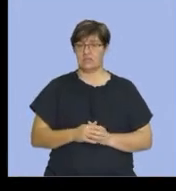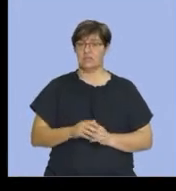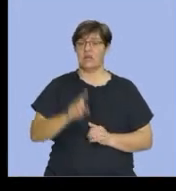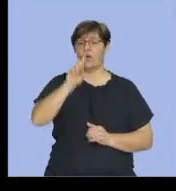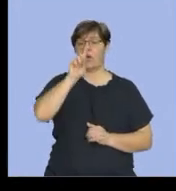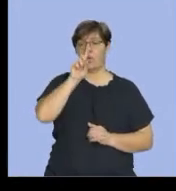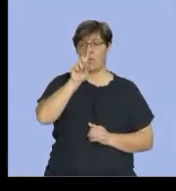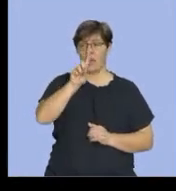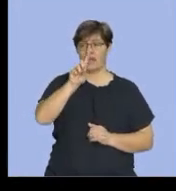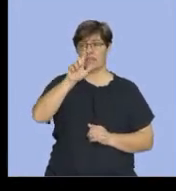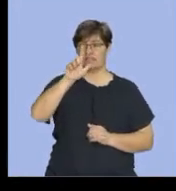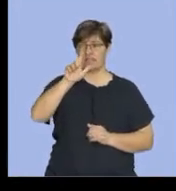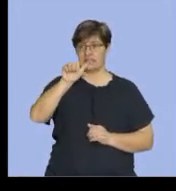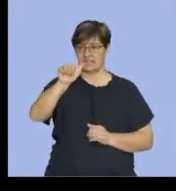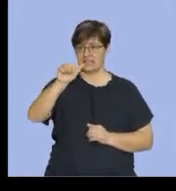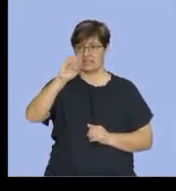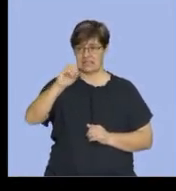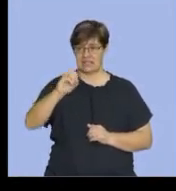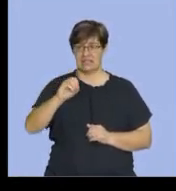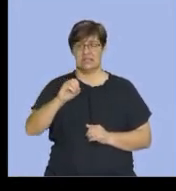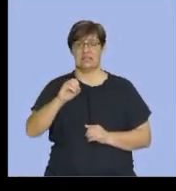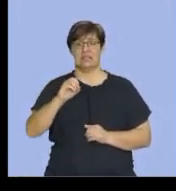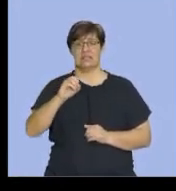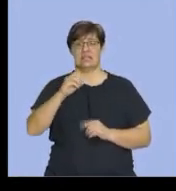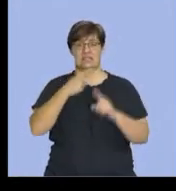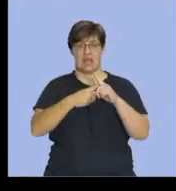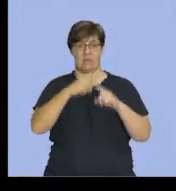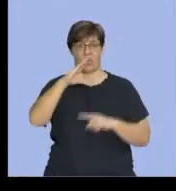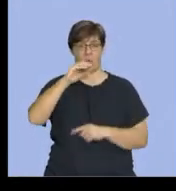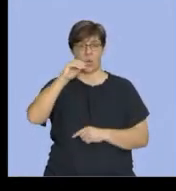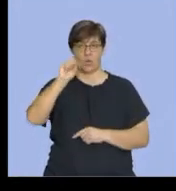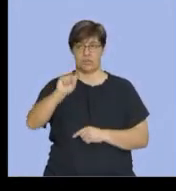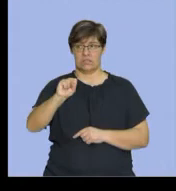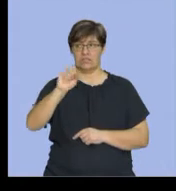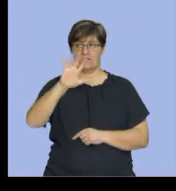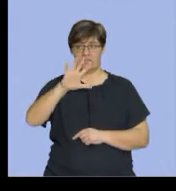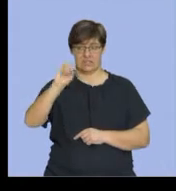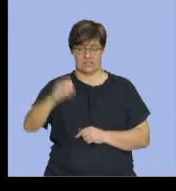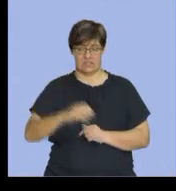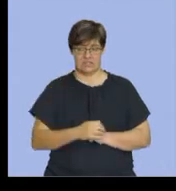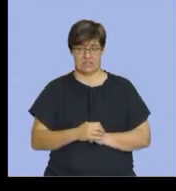which is 160 times cos 50.